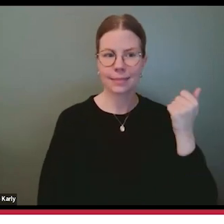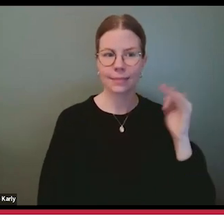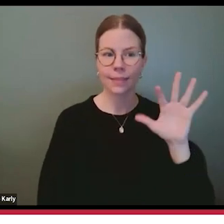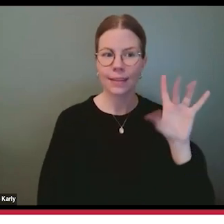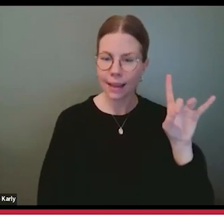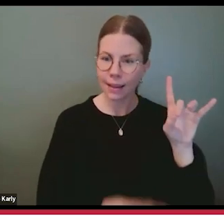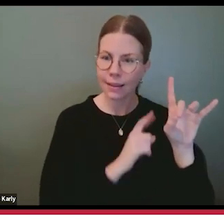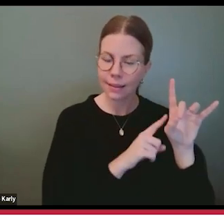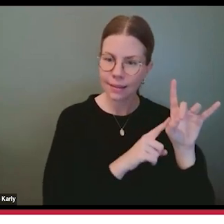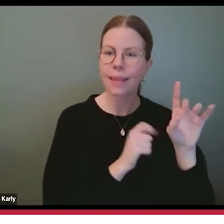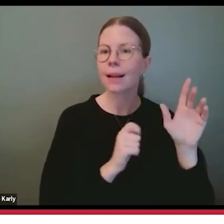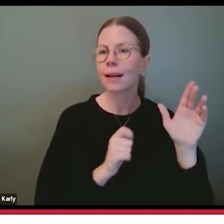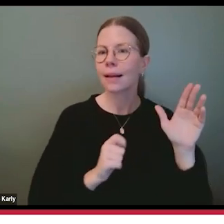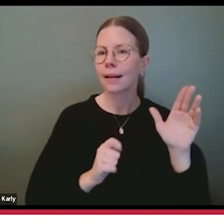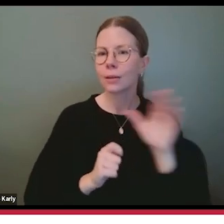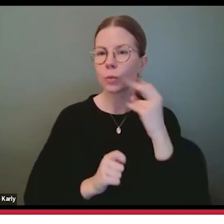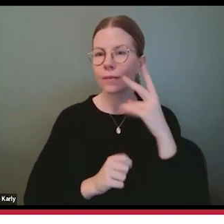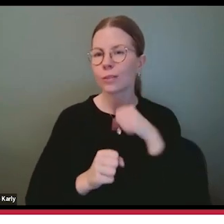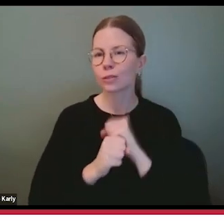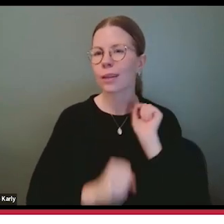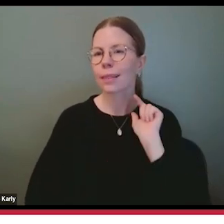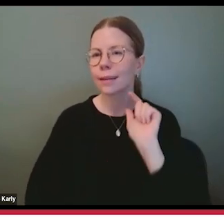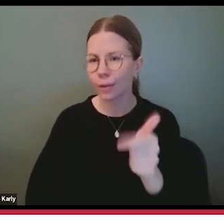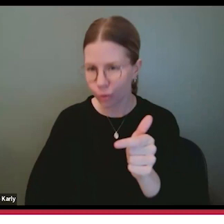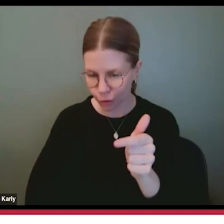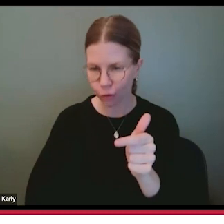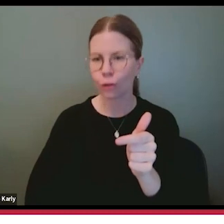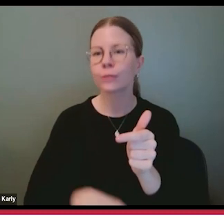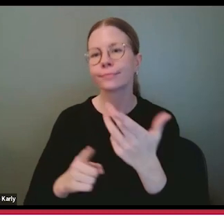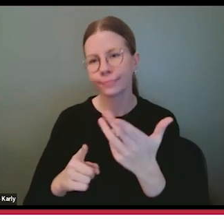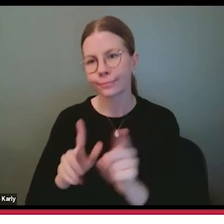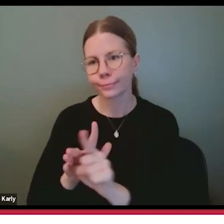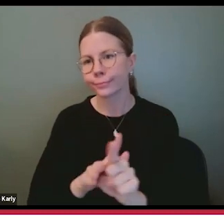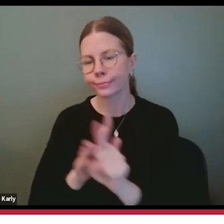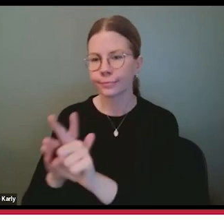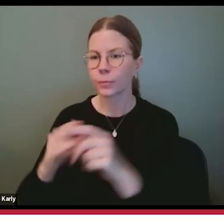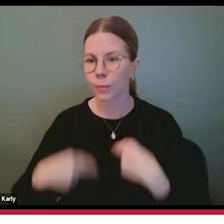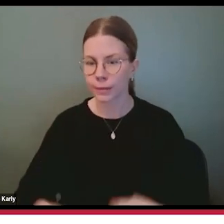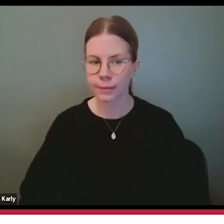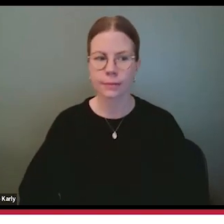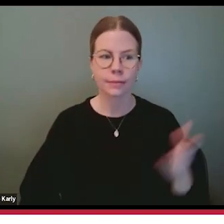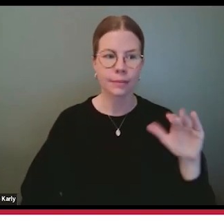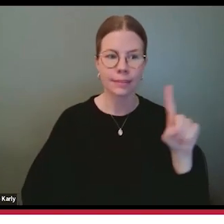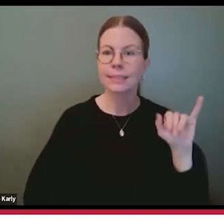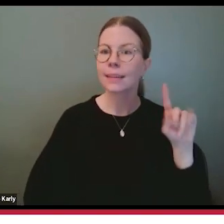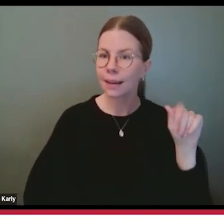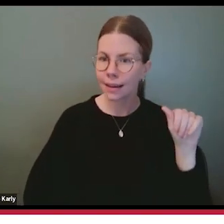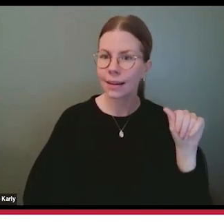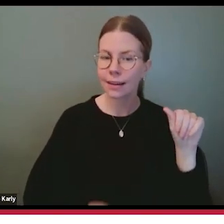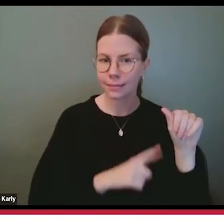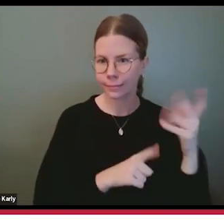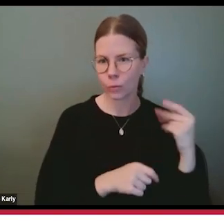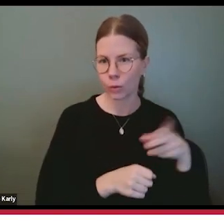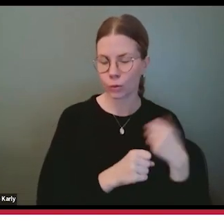outbreak followed 12 years later. Similarly, Zika virus, which we all heard about a few years ago, was discovered in animals